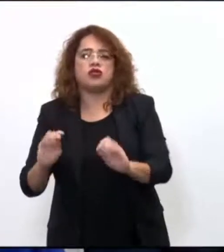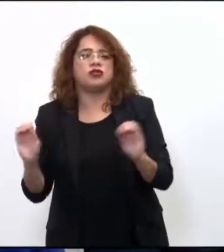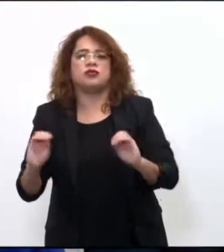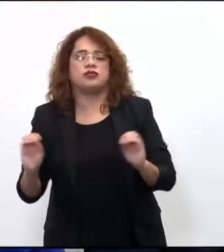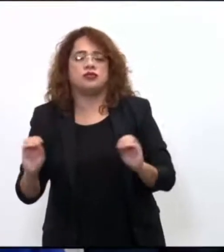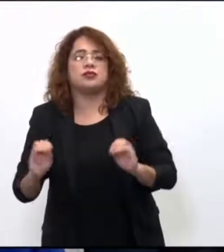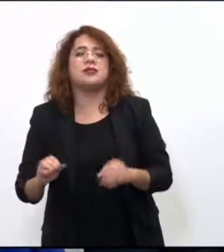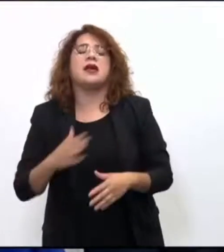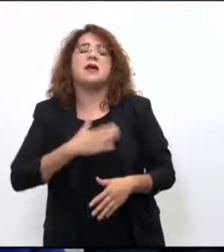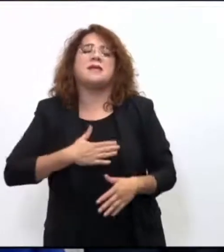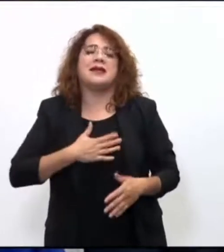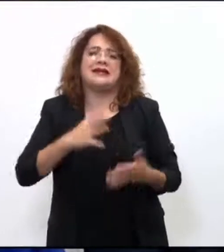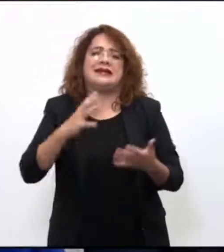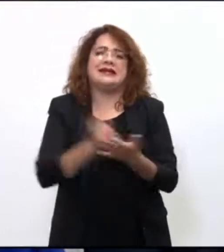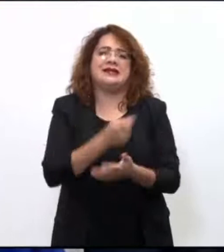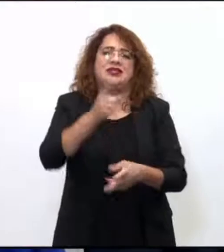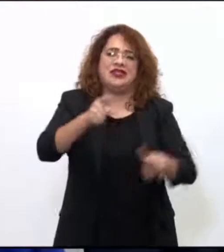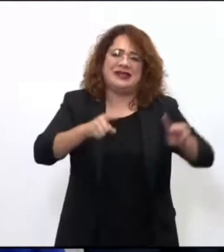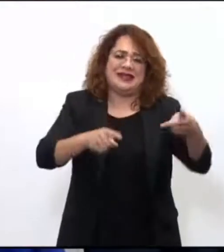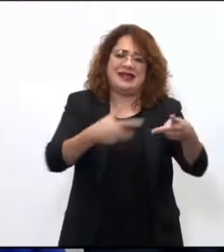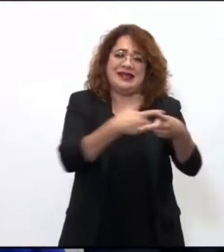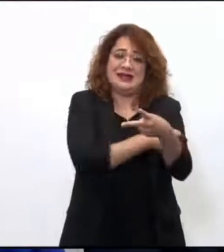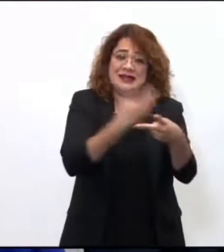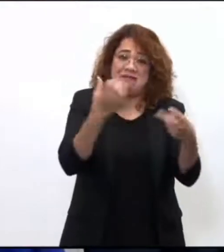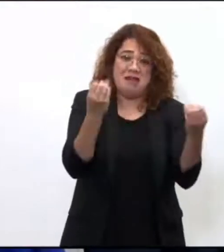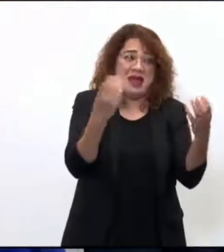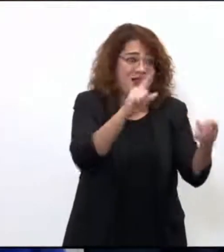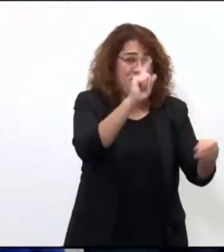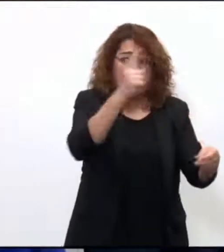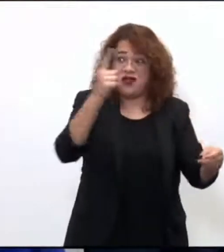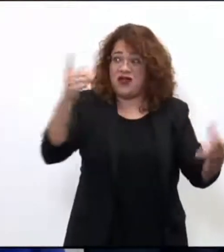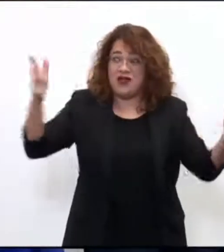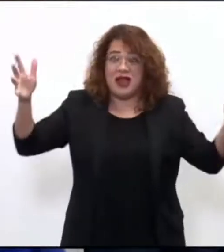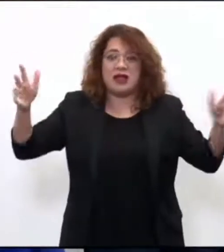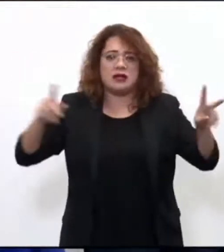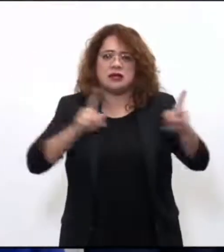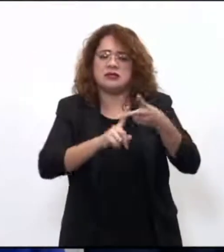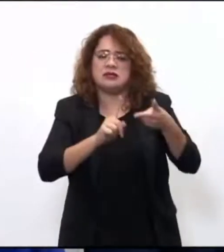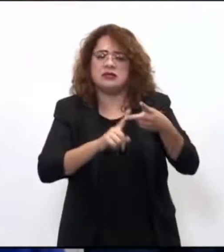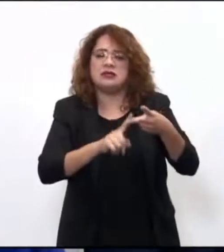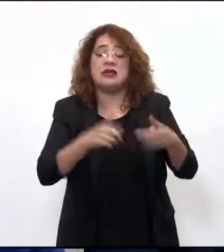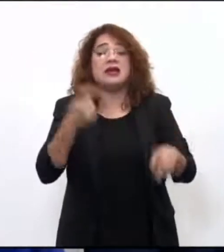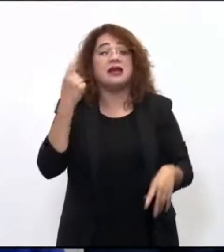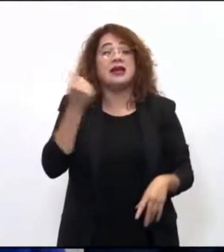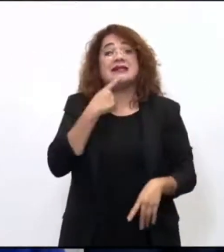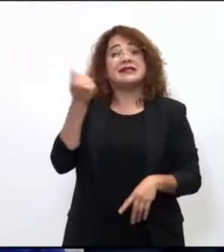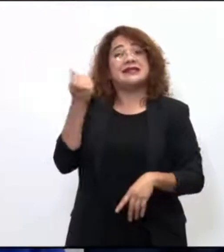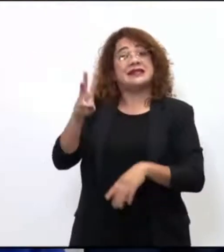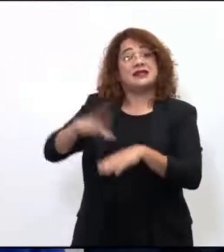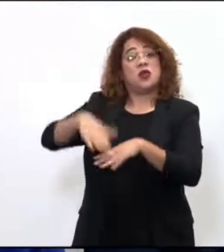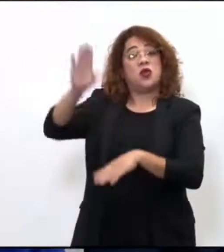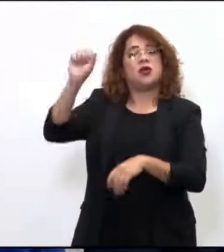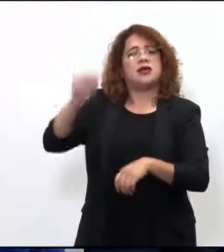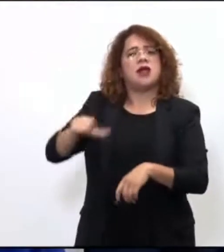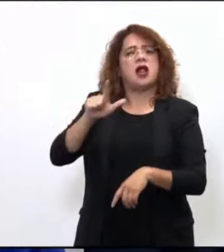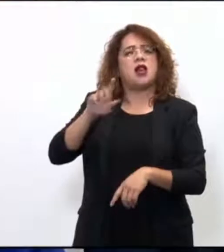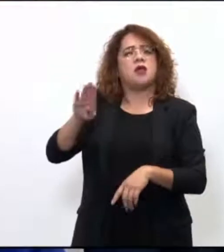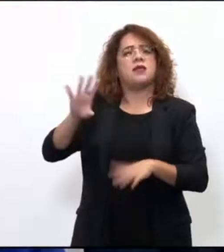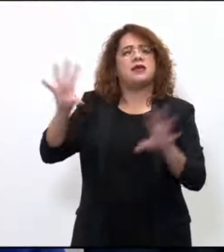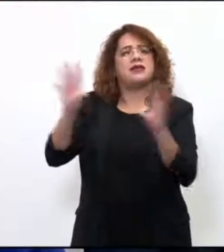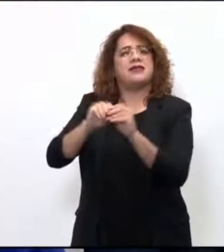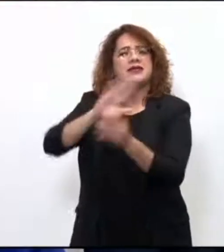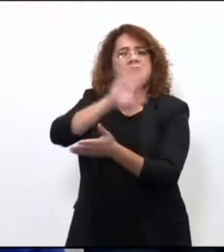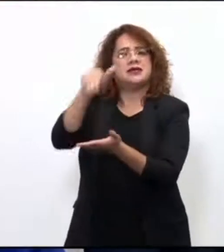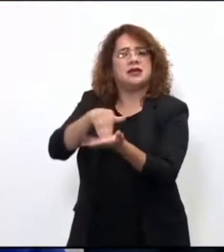Vaccines are available for everyone who is 16 years of age and older without an appointment at the Convention Center site from 11 a.m. to